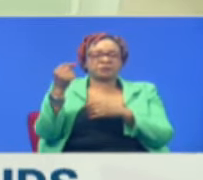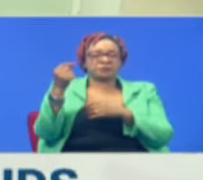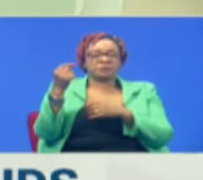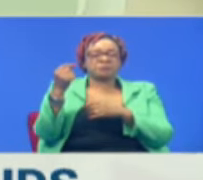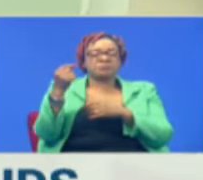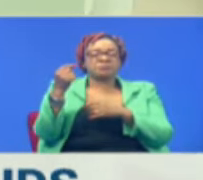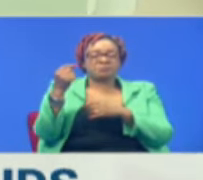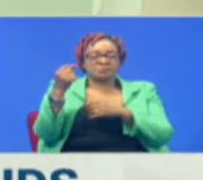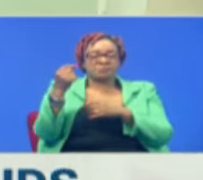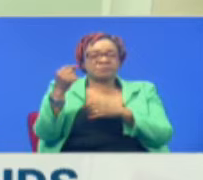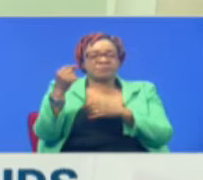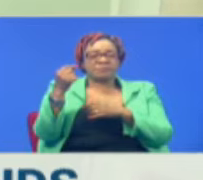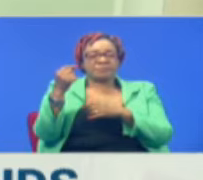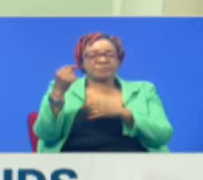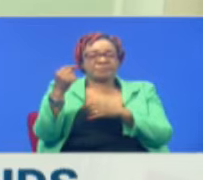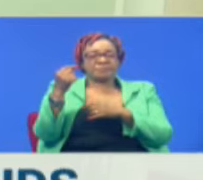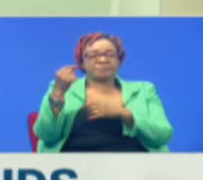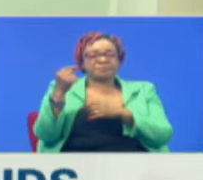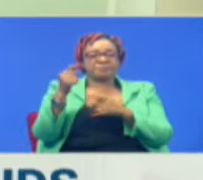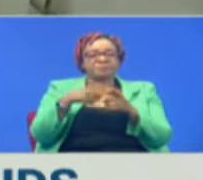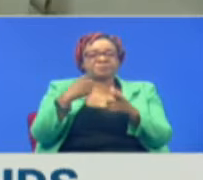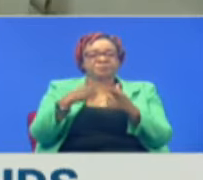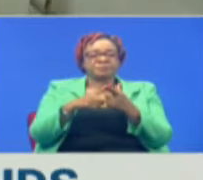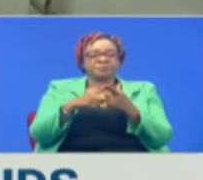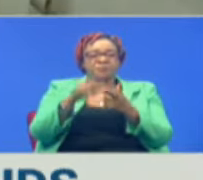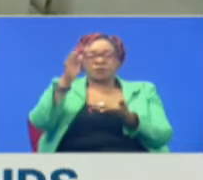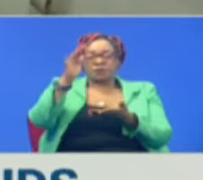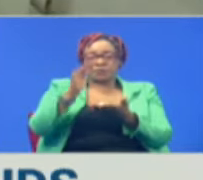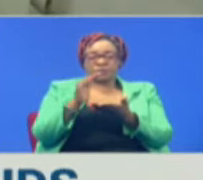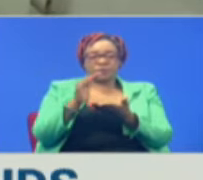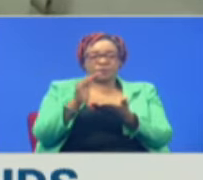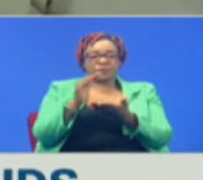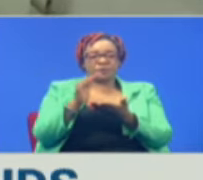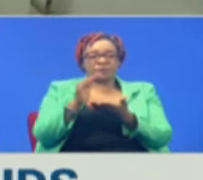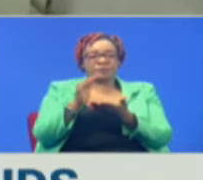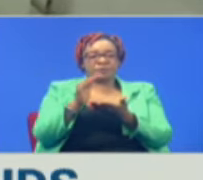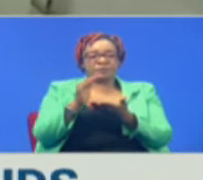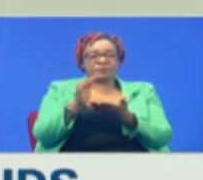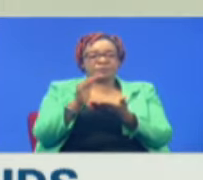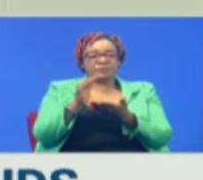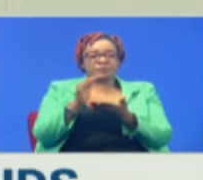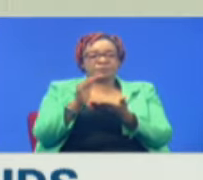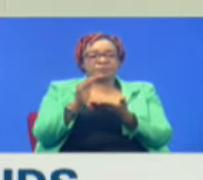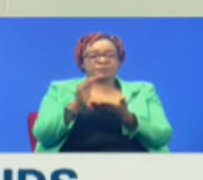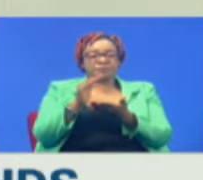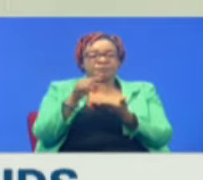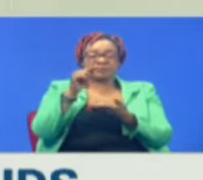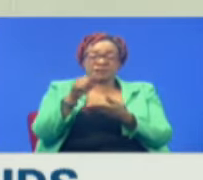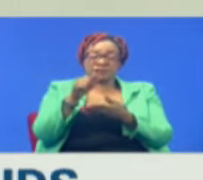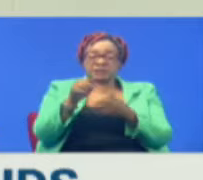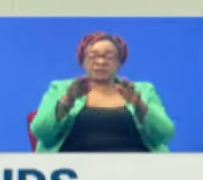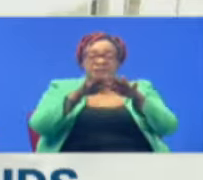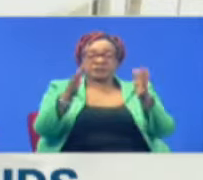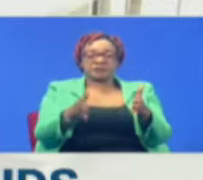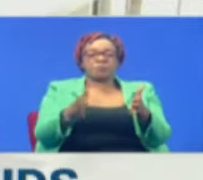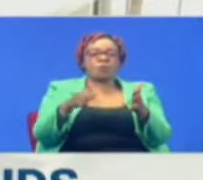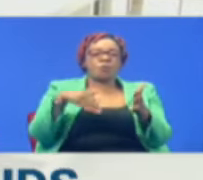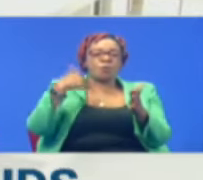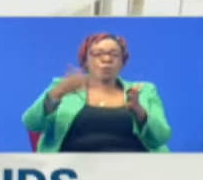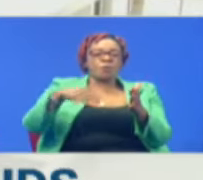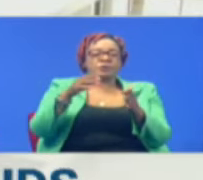is a lot, it goes up. This is a postmortem table. Mostly it's used